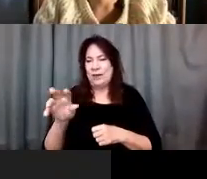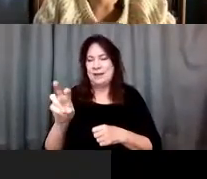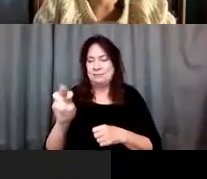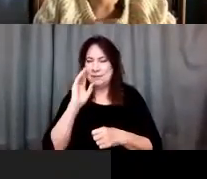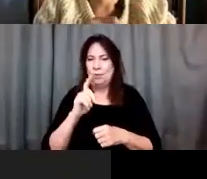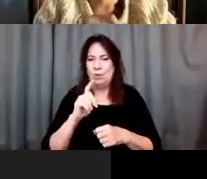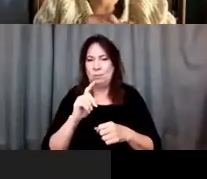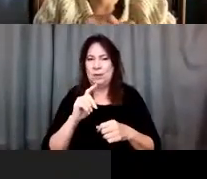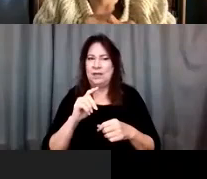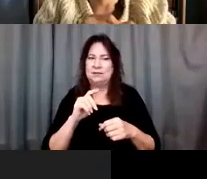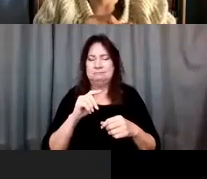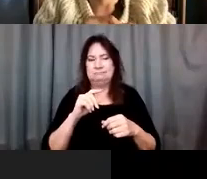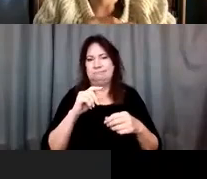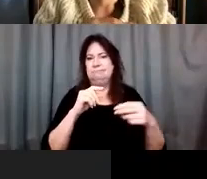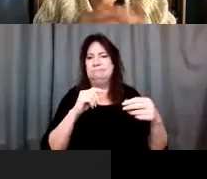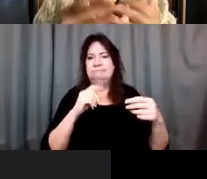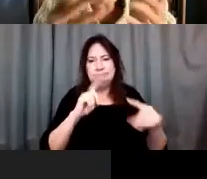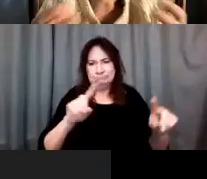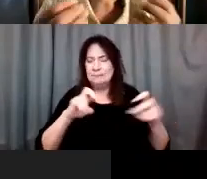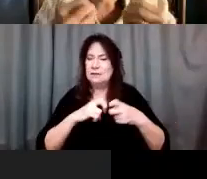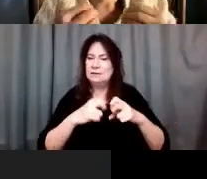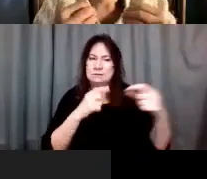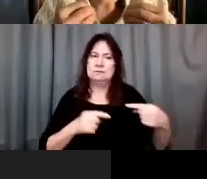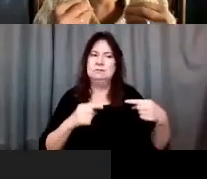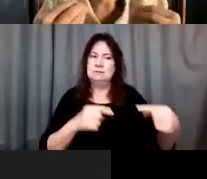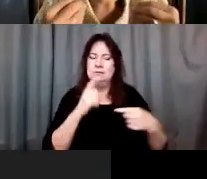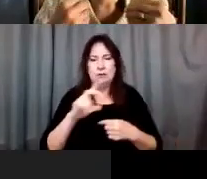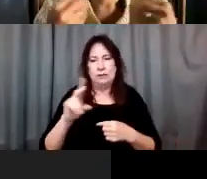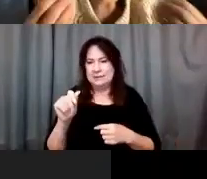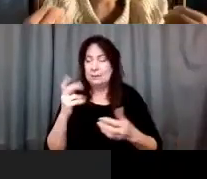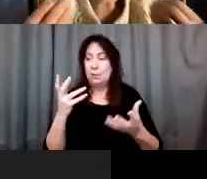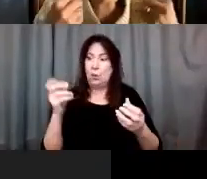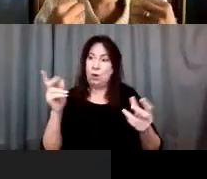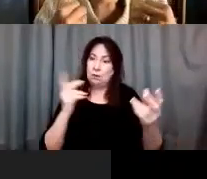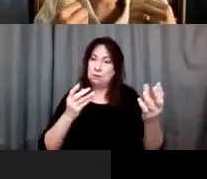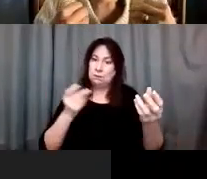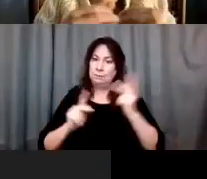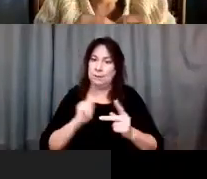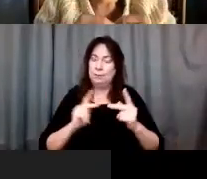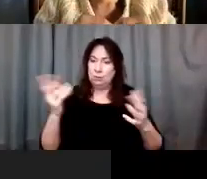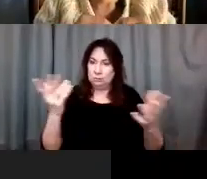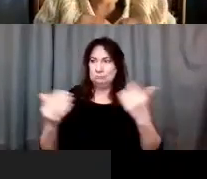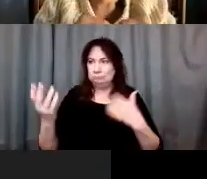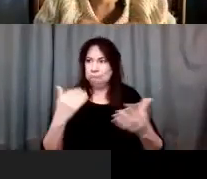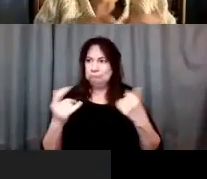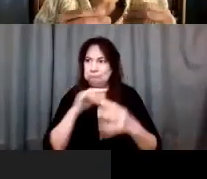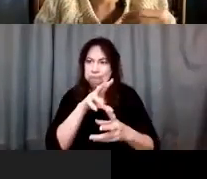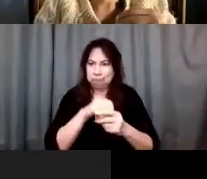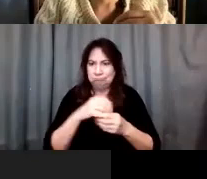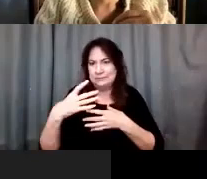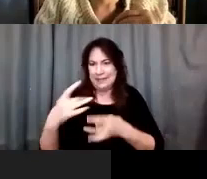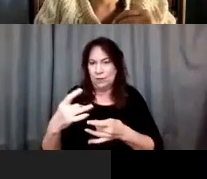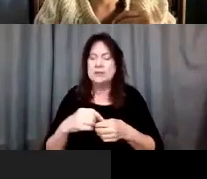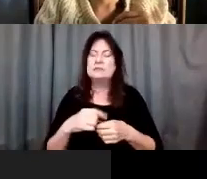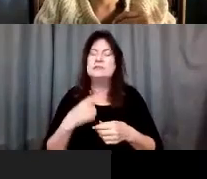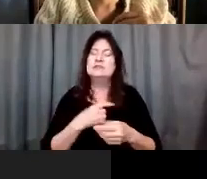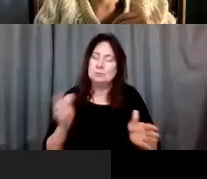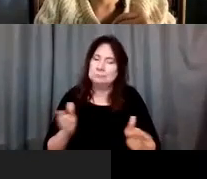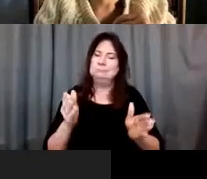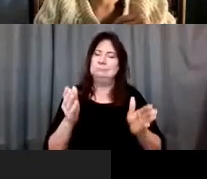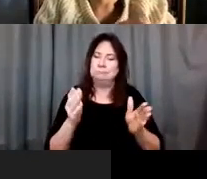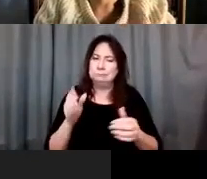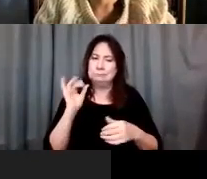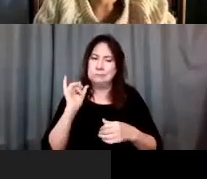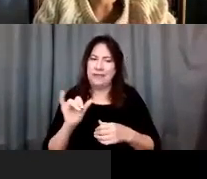of different disabilities that we want to pull more people in. We want to share this information with more people, so push yourself on that